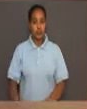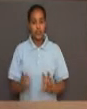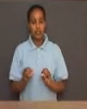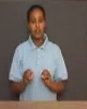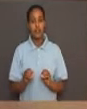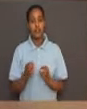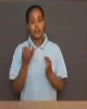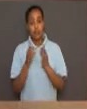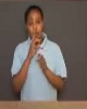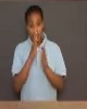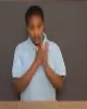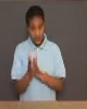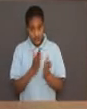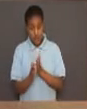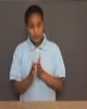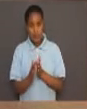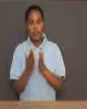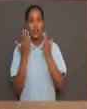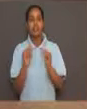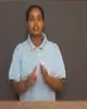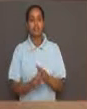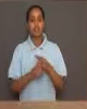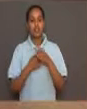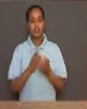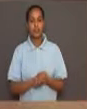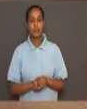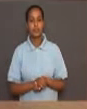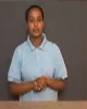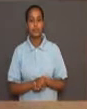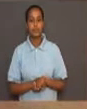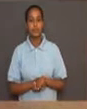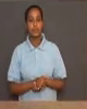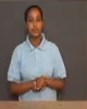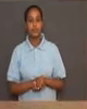Students, if you are ready, let us get started.